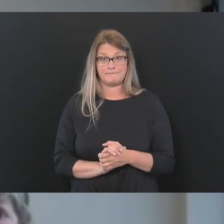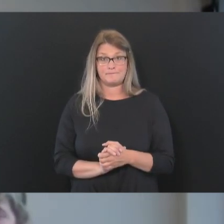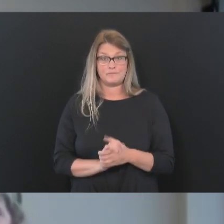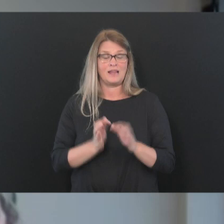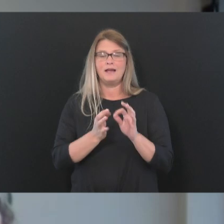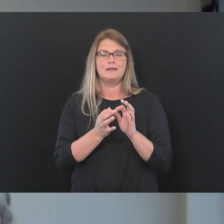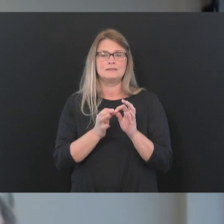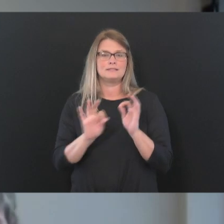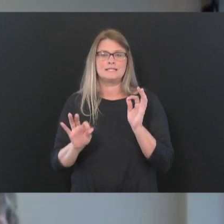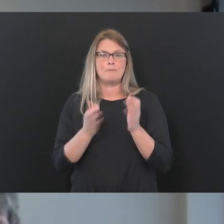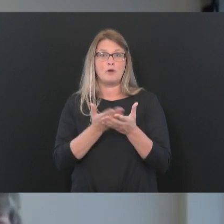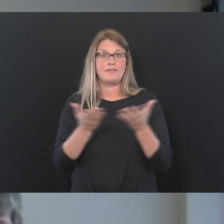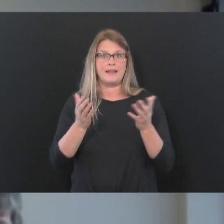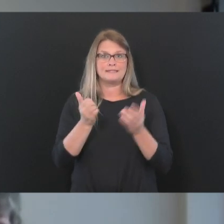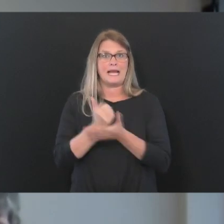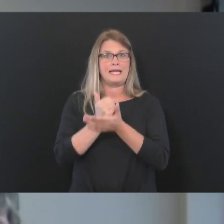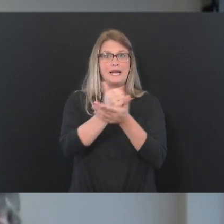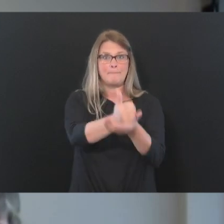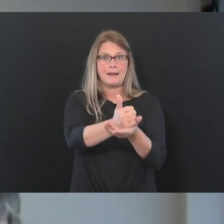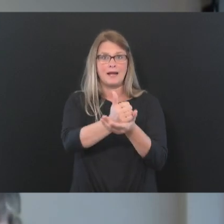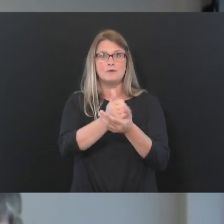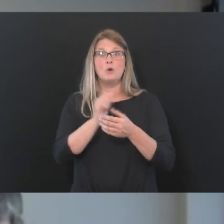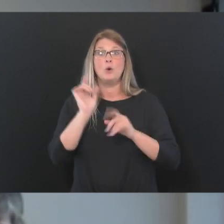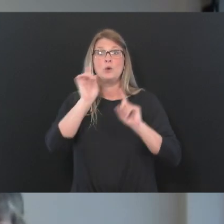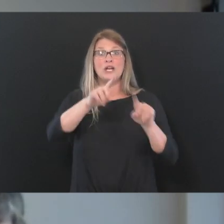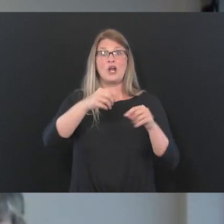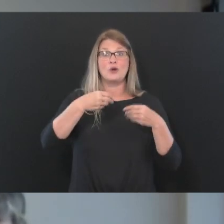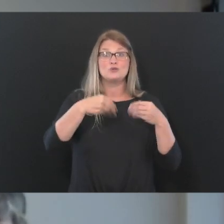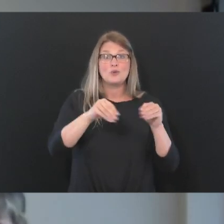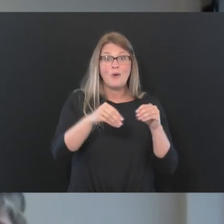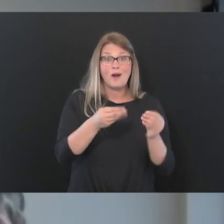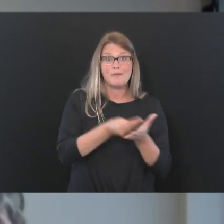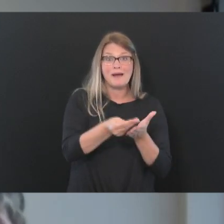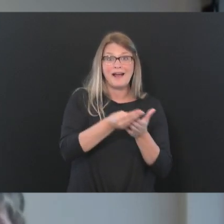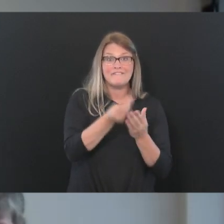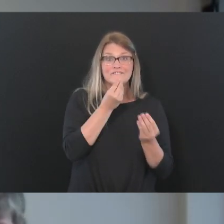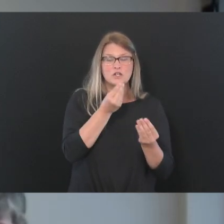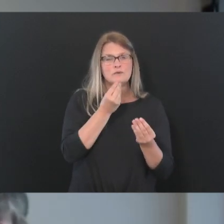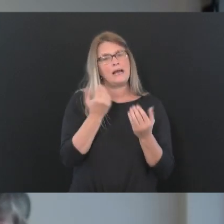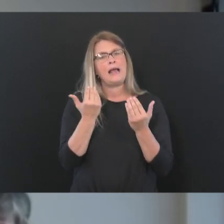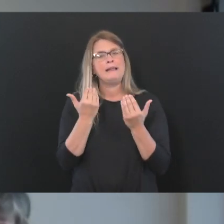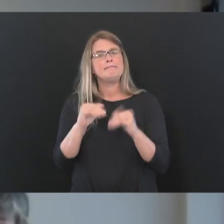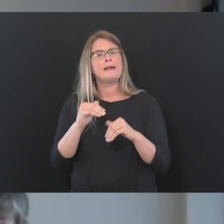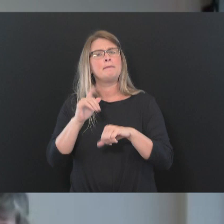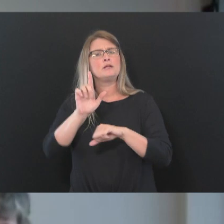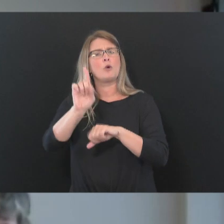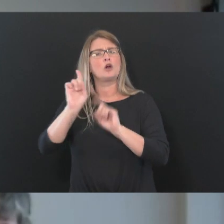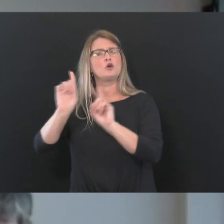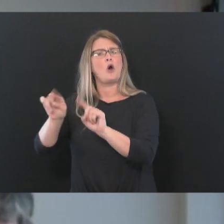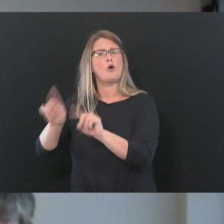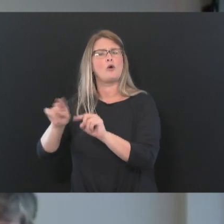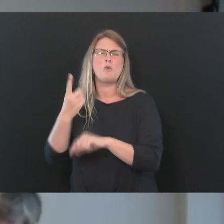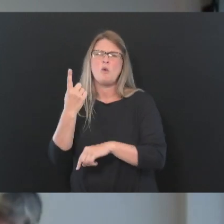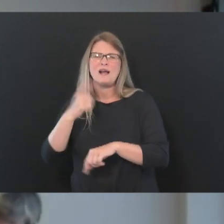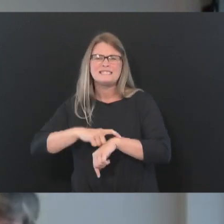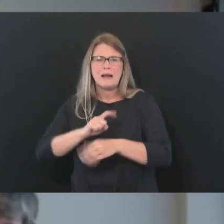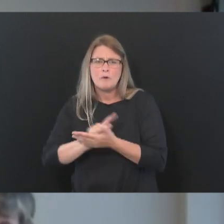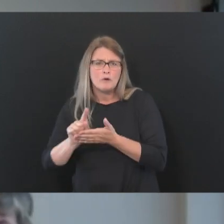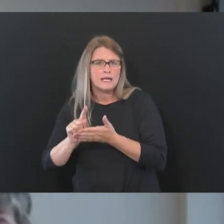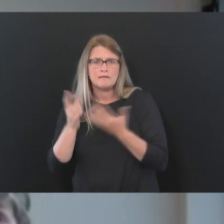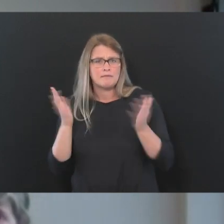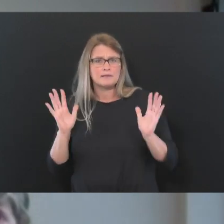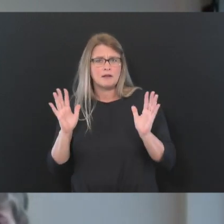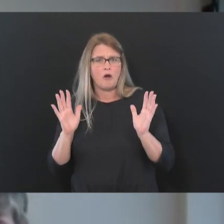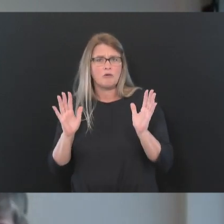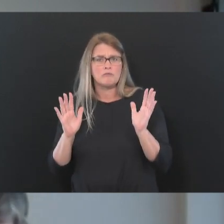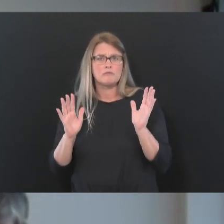simple things that make a difference is, for instance, with your grocery shopping, if you can limit that to, say, once a week to minimize the times you need to leave the house, you